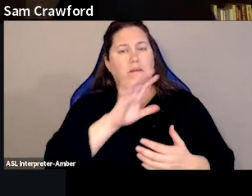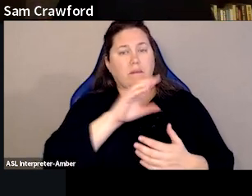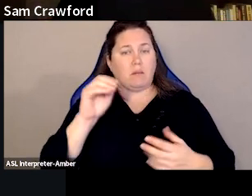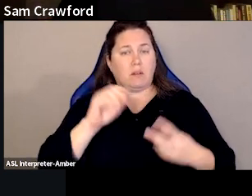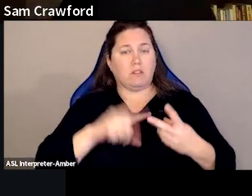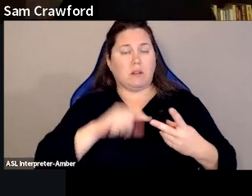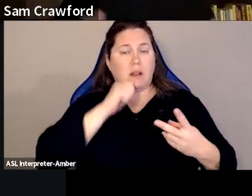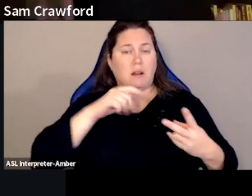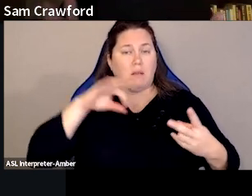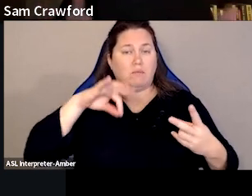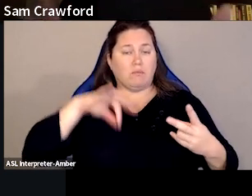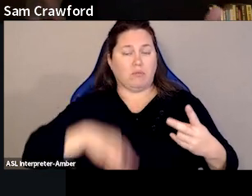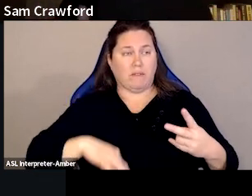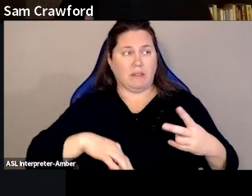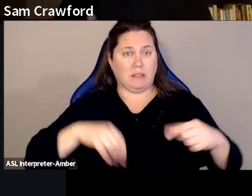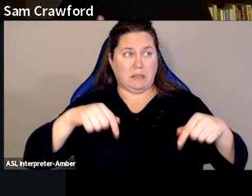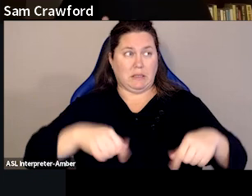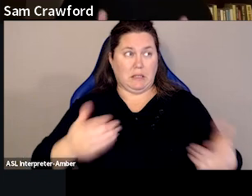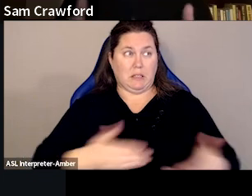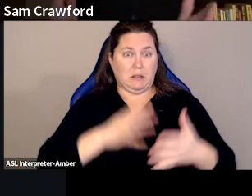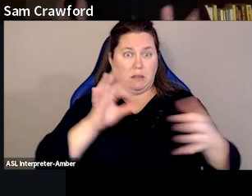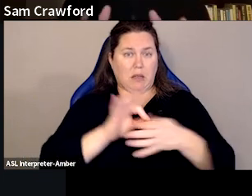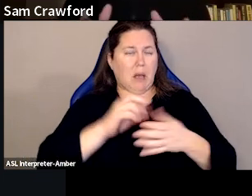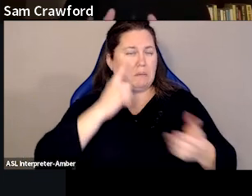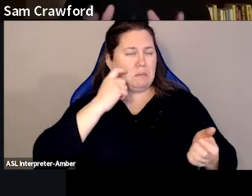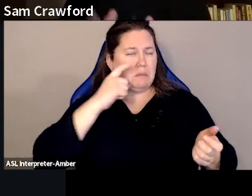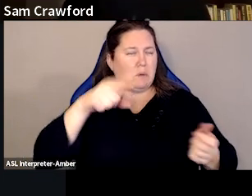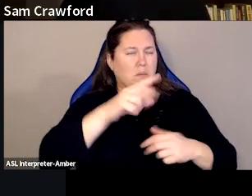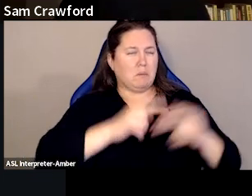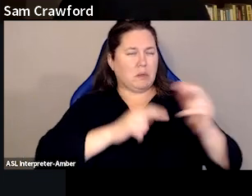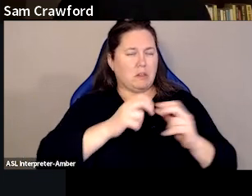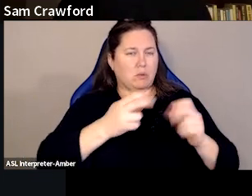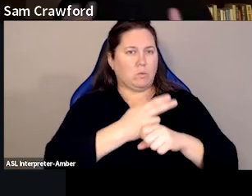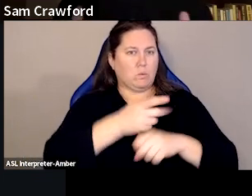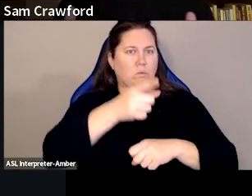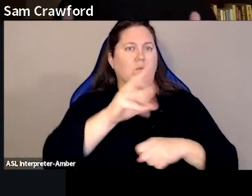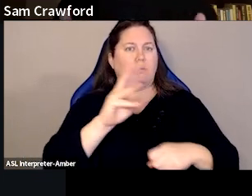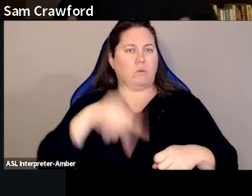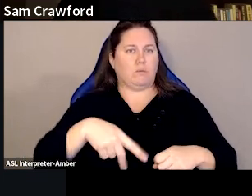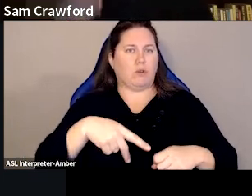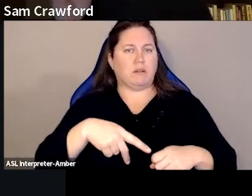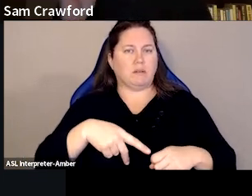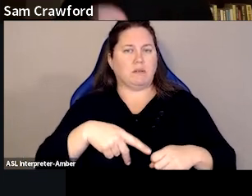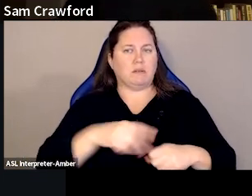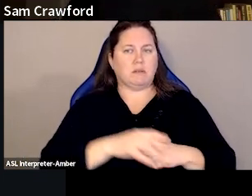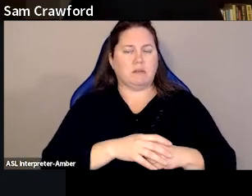this webinar right now have been built with WordPress, which I think validates no code's credentials, at least a little